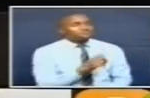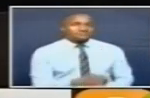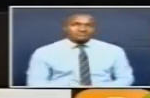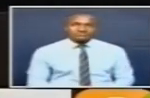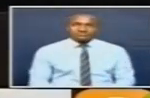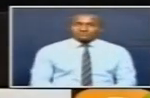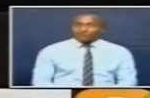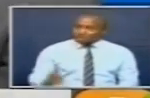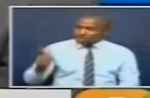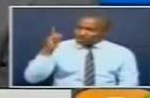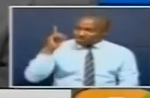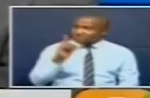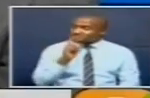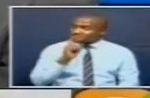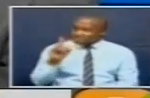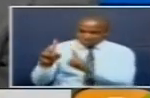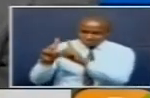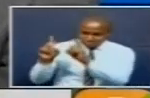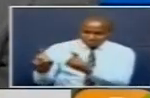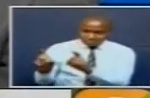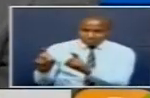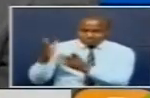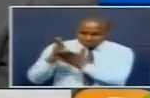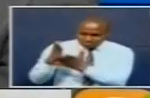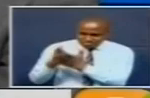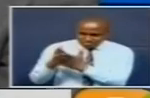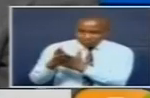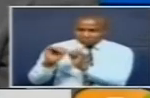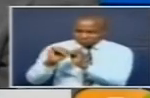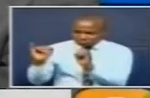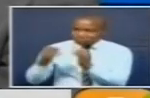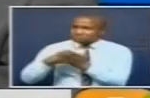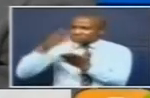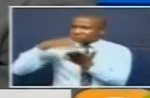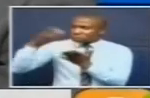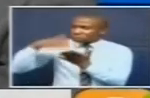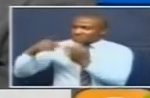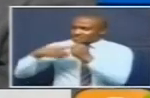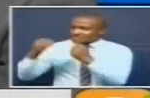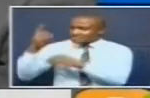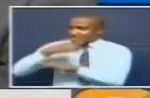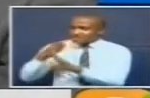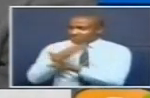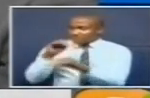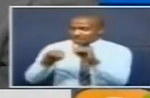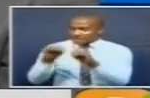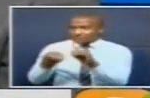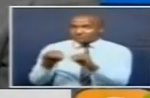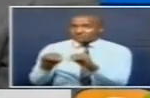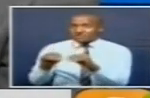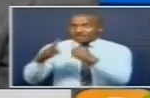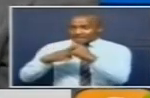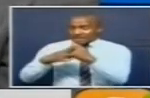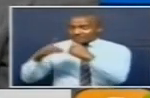law talks about testing, verifying, certifying and deployment of technology 60 days before the election, and on the 9th of